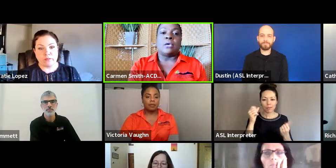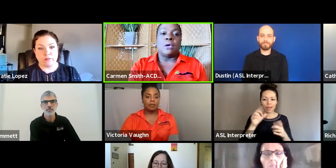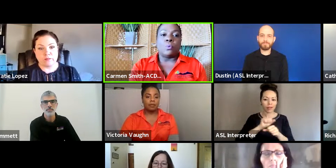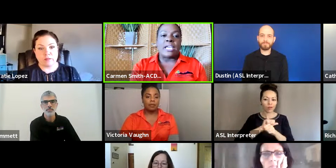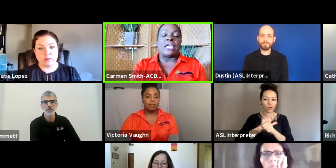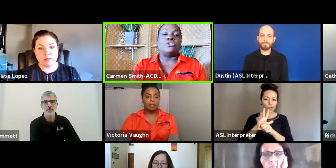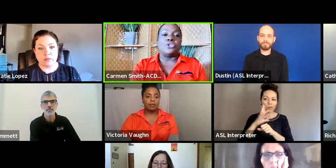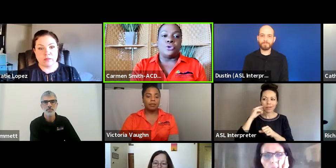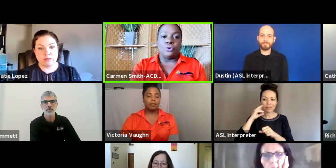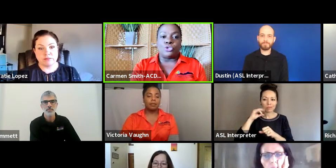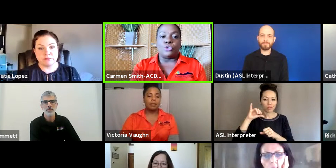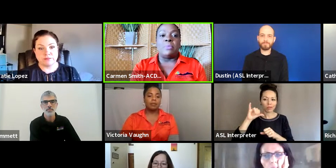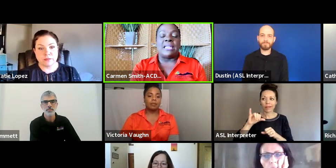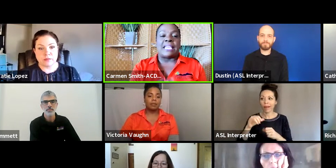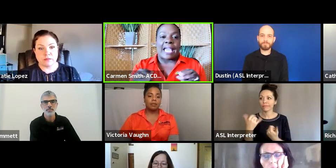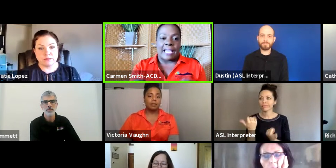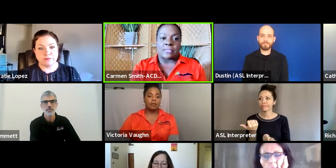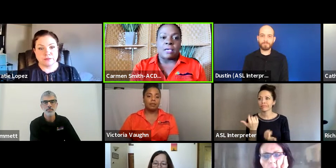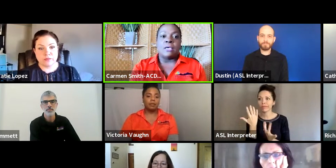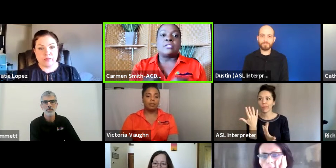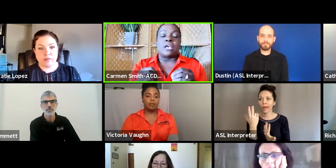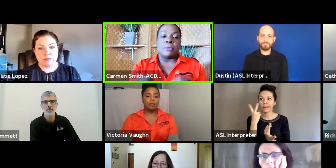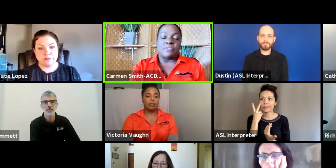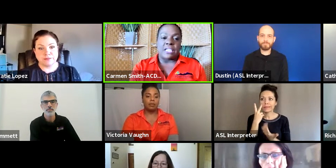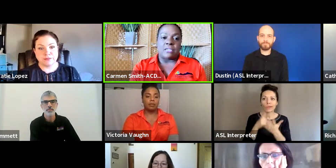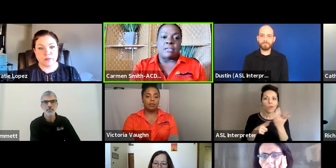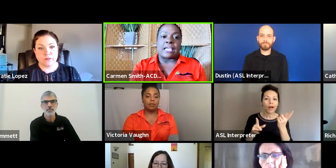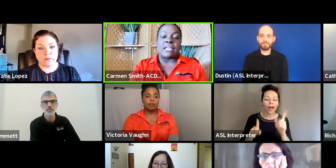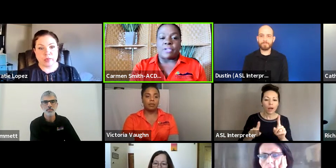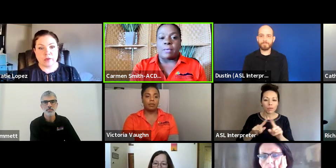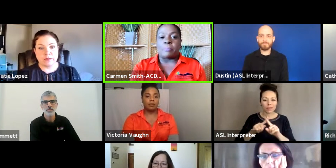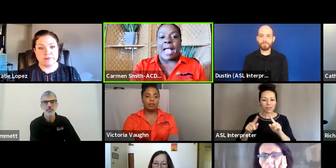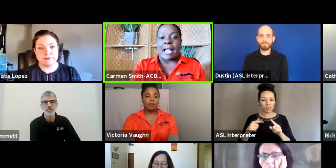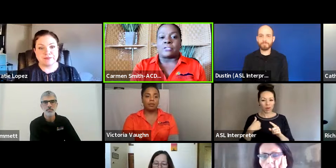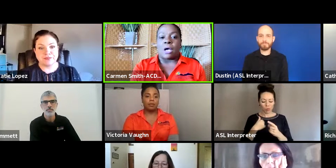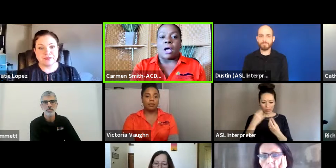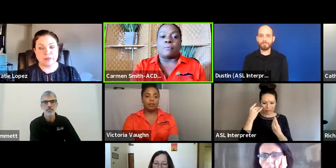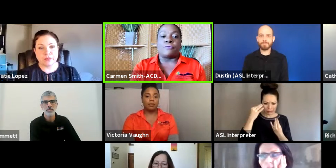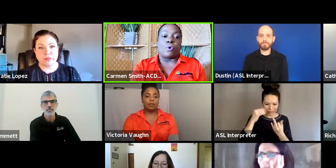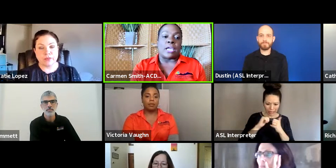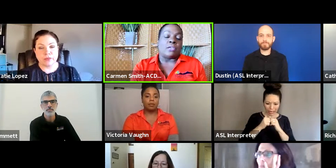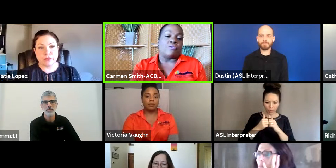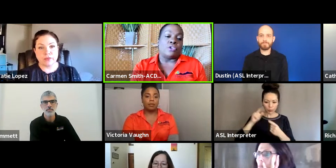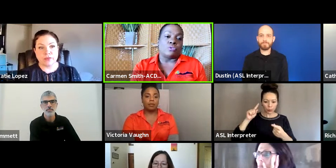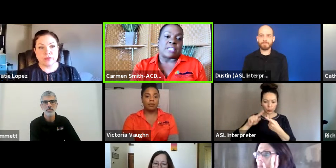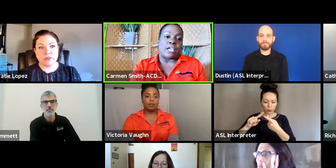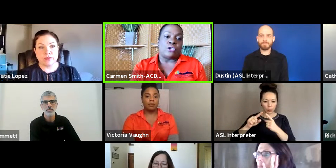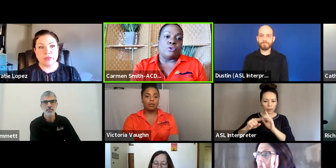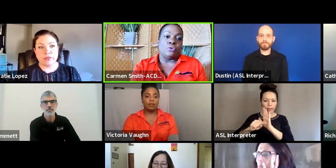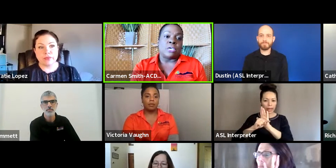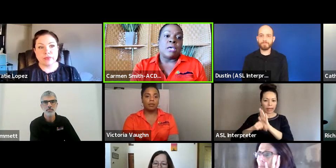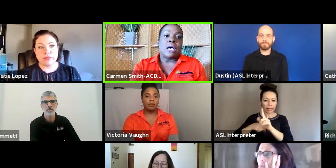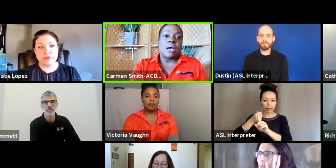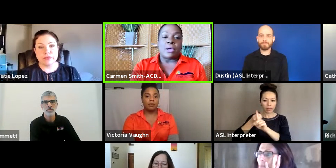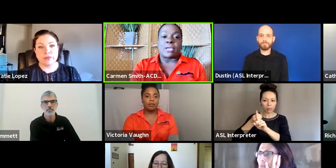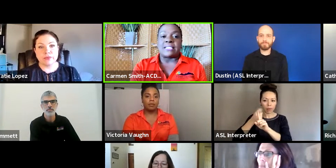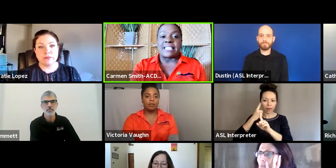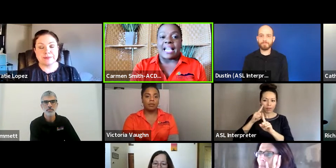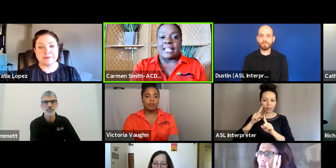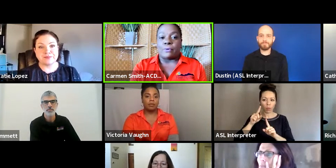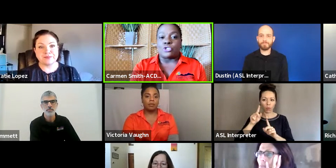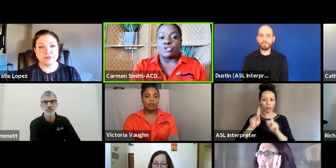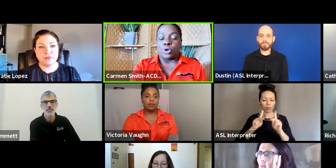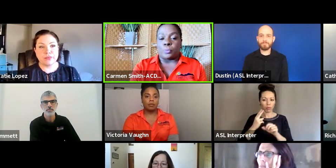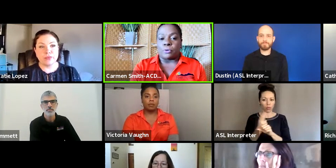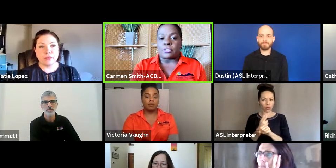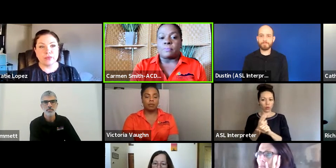about what we can do to mitigate some of the negative impact for individuals that use